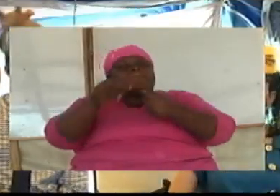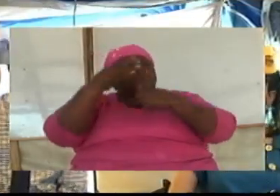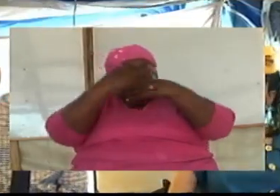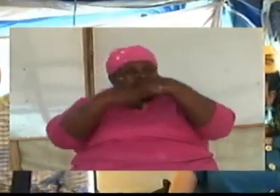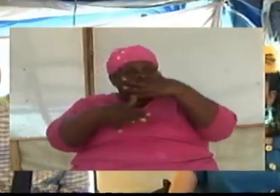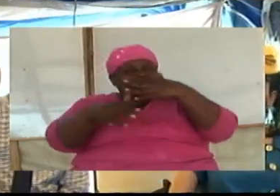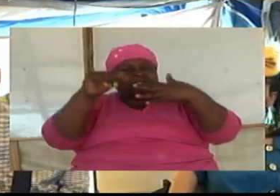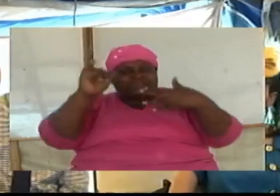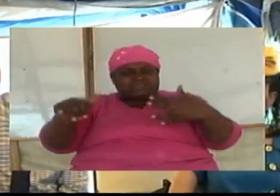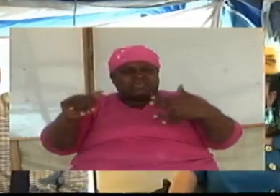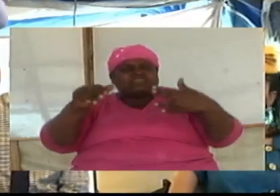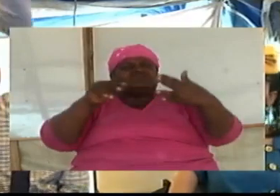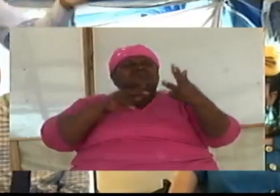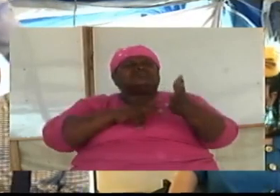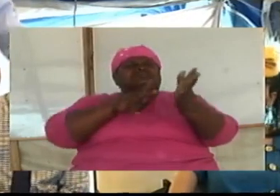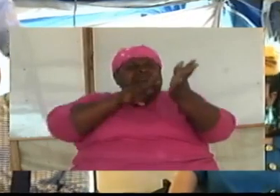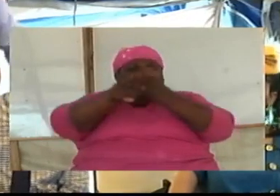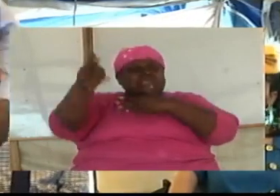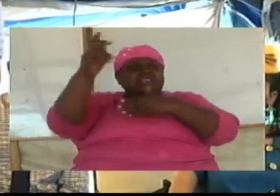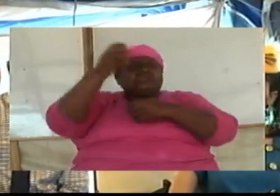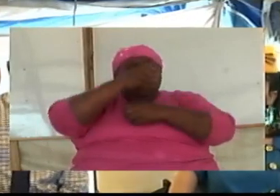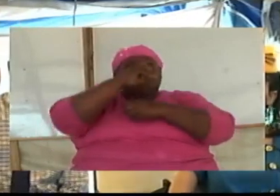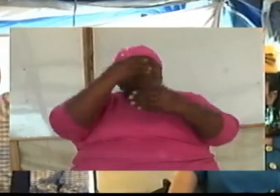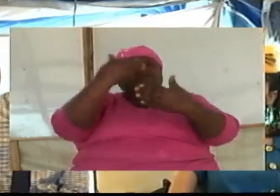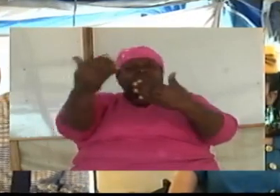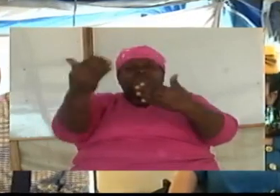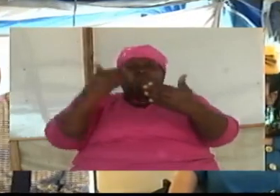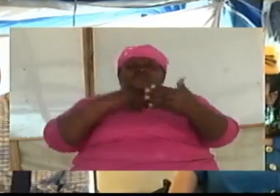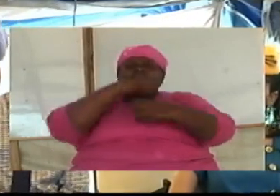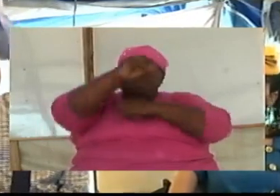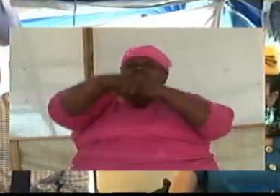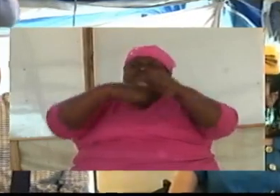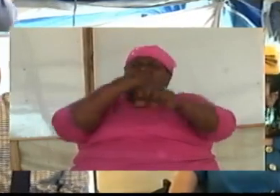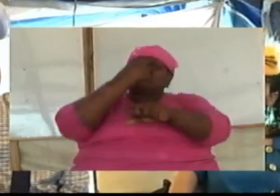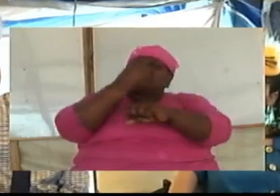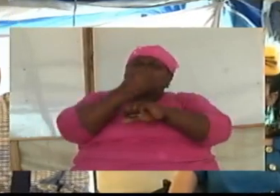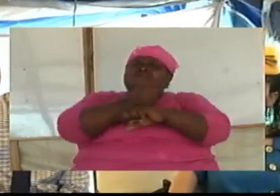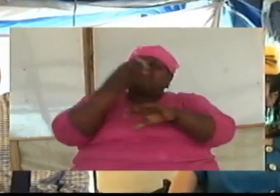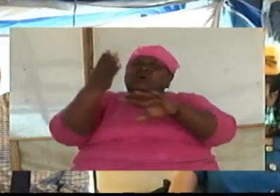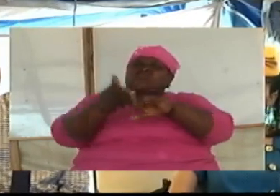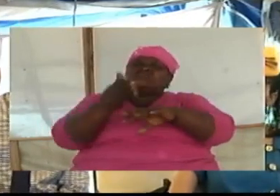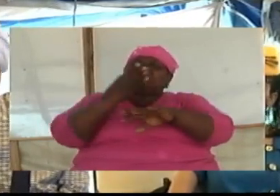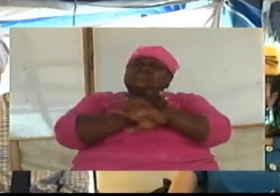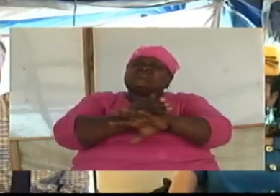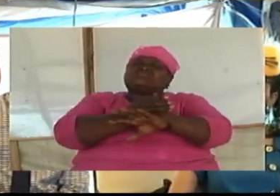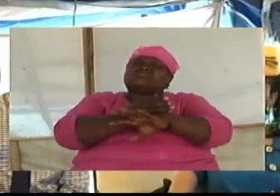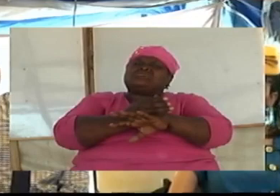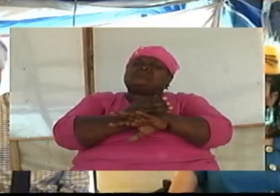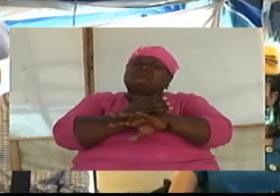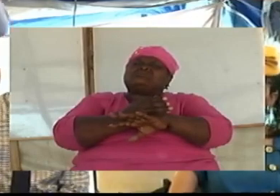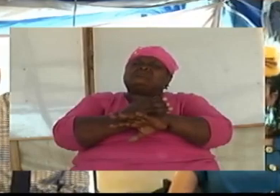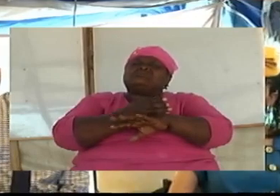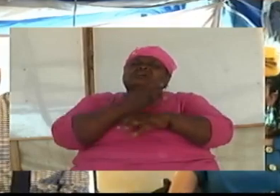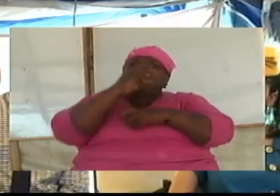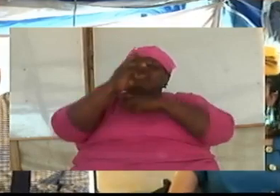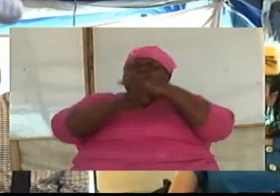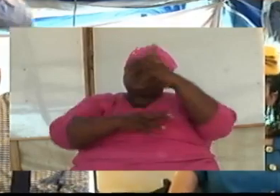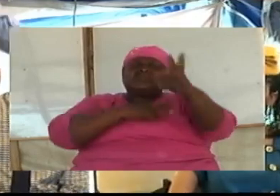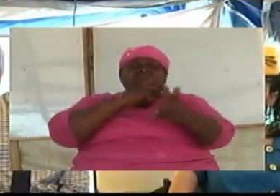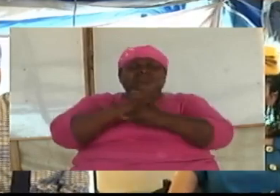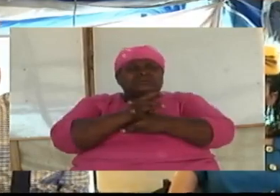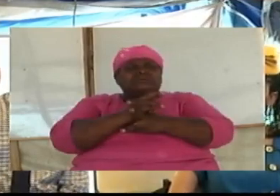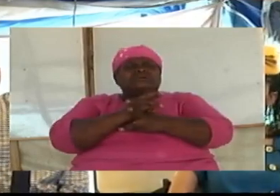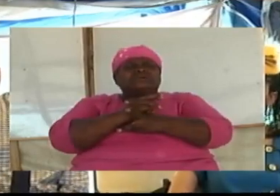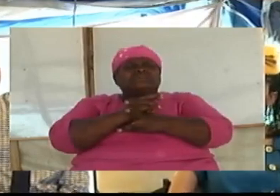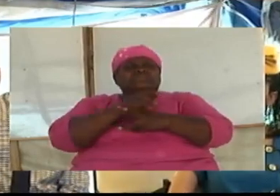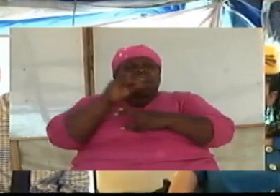before the foundations of the world, hallelujah. I'm here to tell us today, praise the Lord, church, that coronavirus